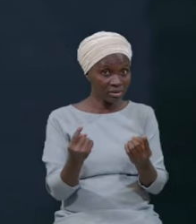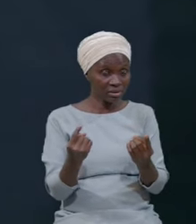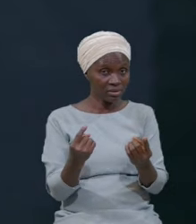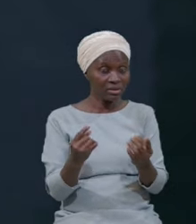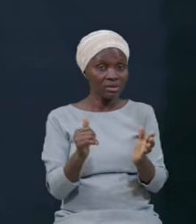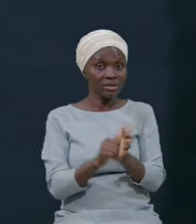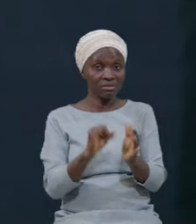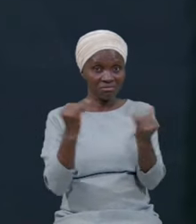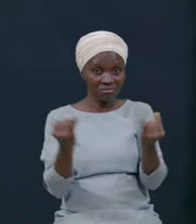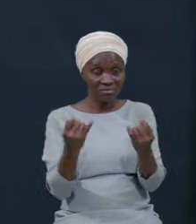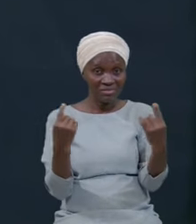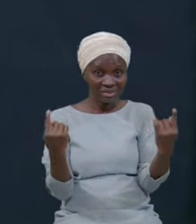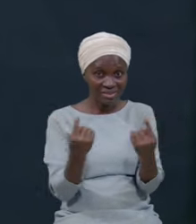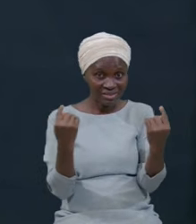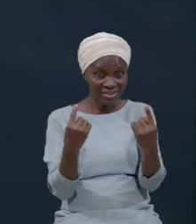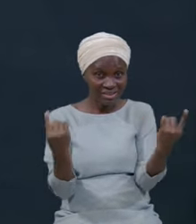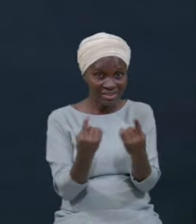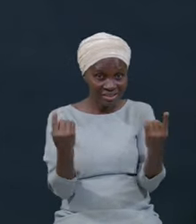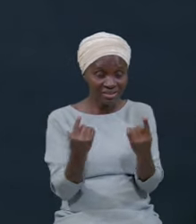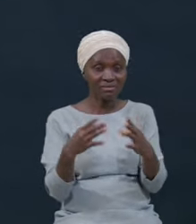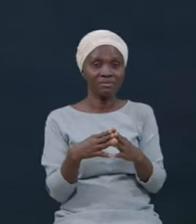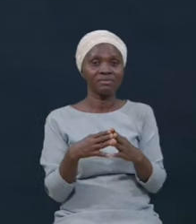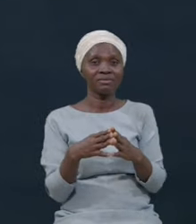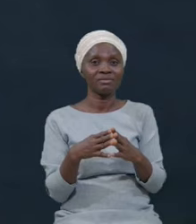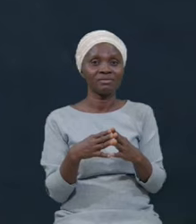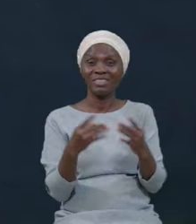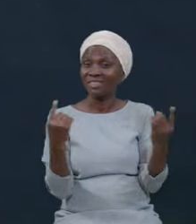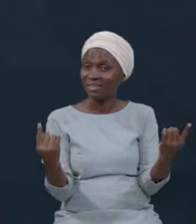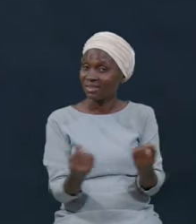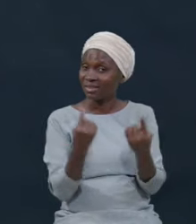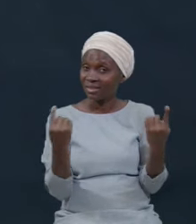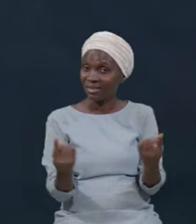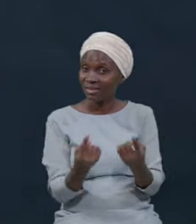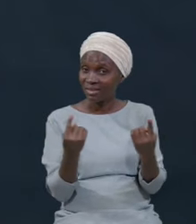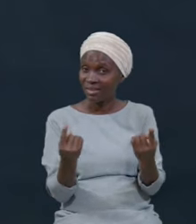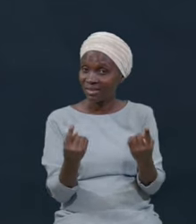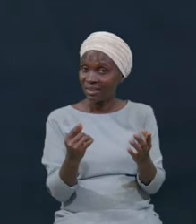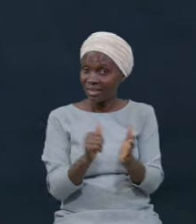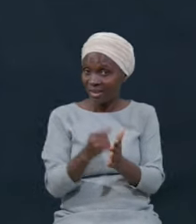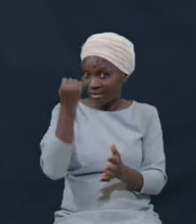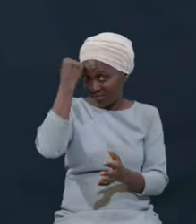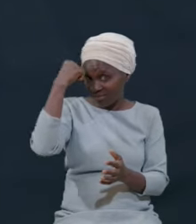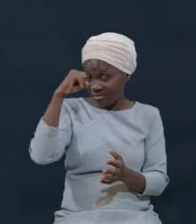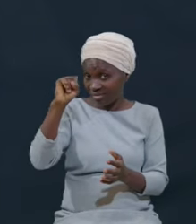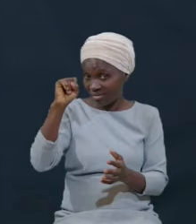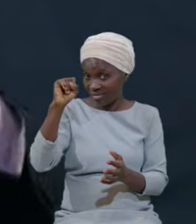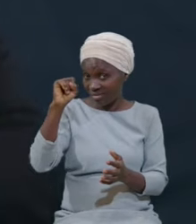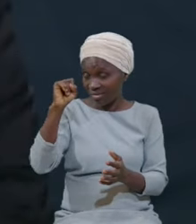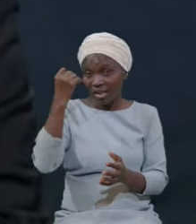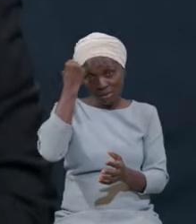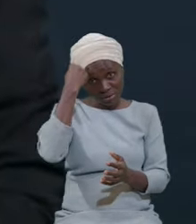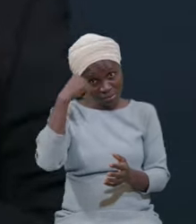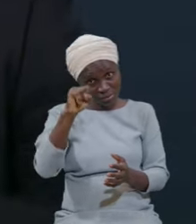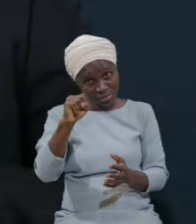Transgression, that's sin. Sin, that's disobedience. Disobedience, that's lawlessness.